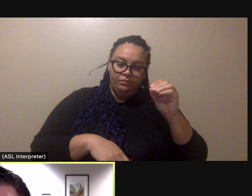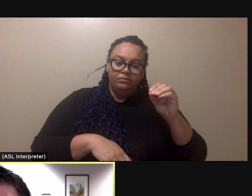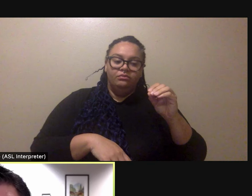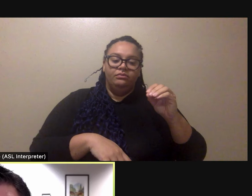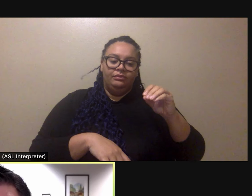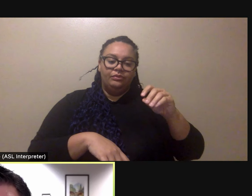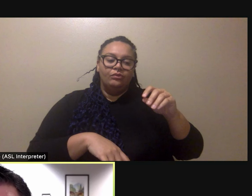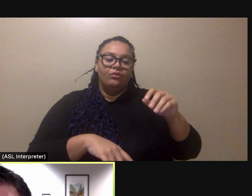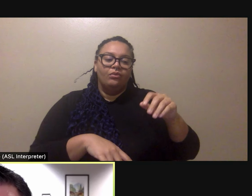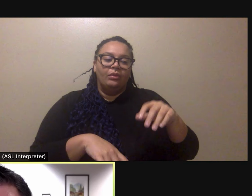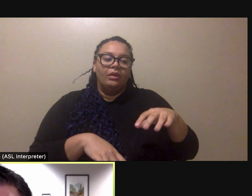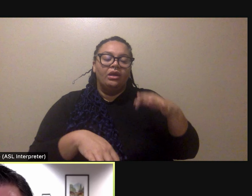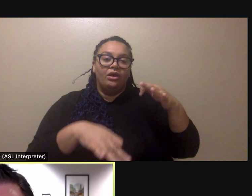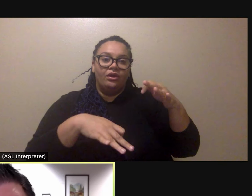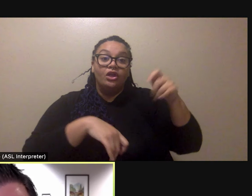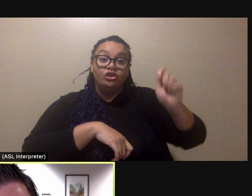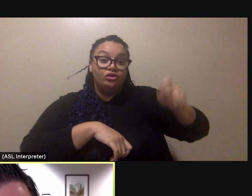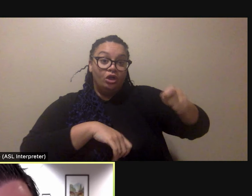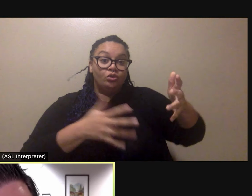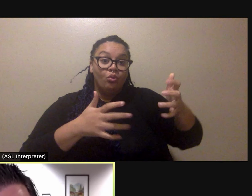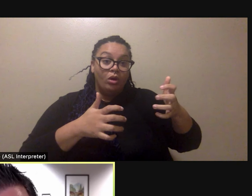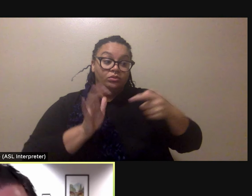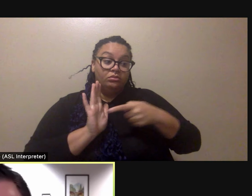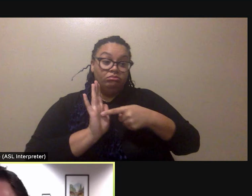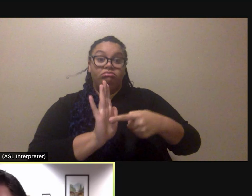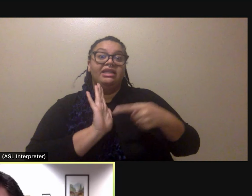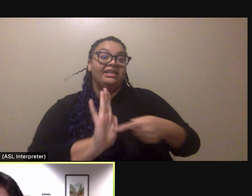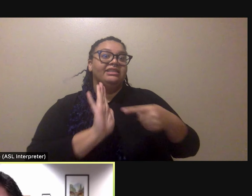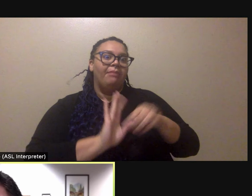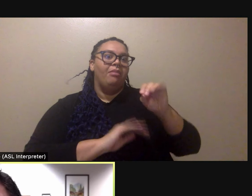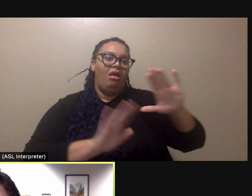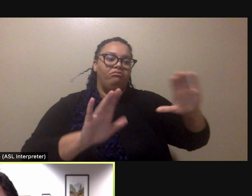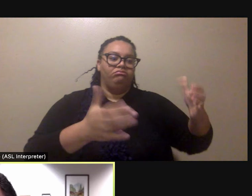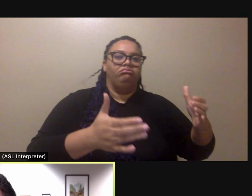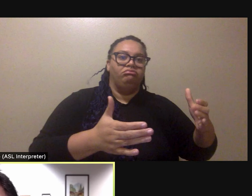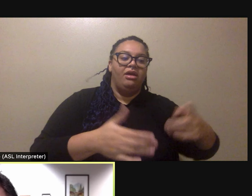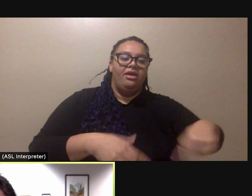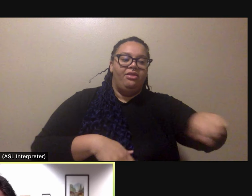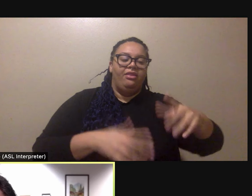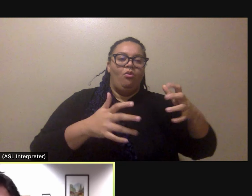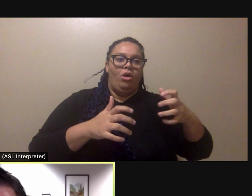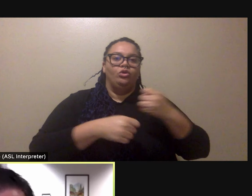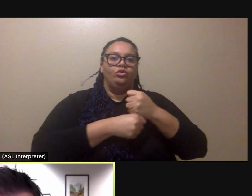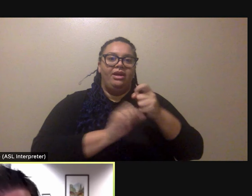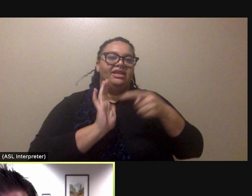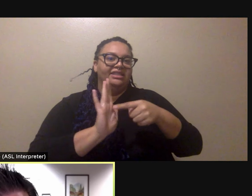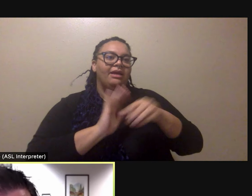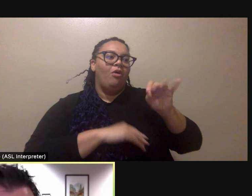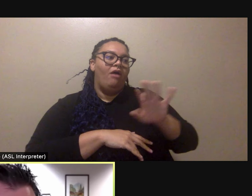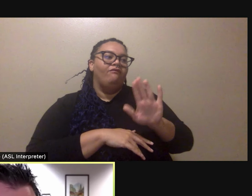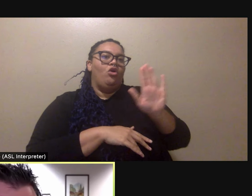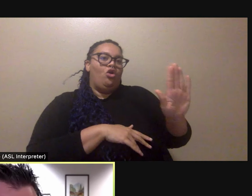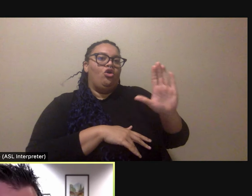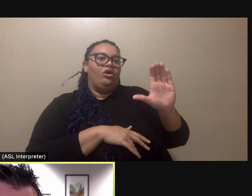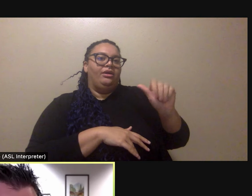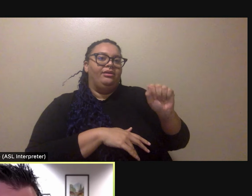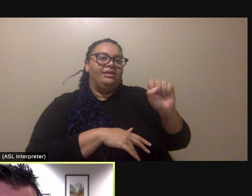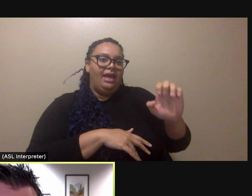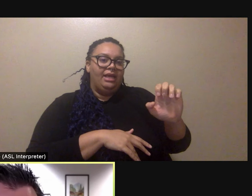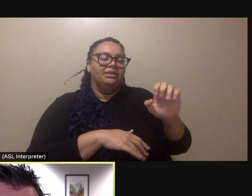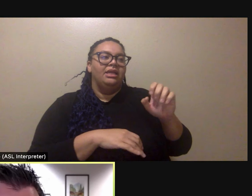only wanted to make an example of them, they wanted to make an example of Celia's case. And so that kind of clashed, and it became